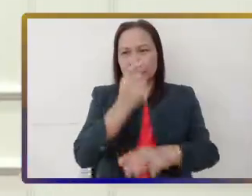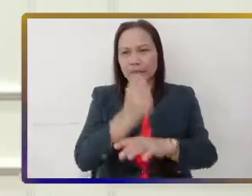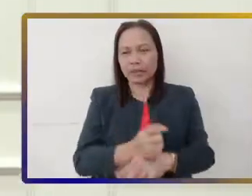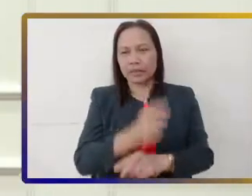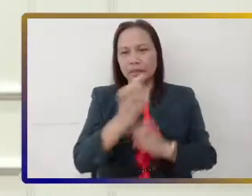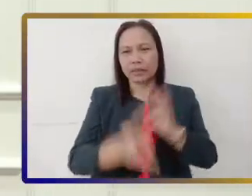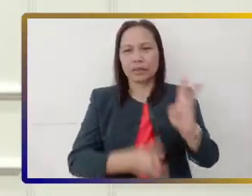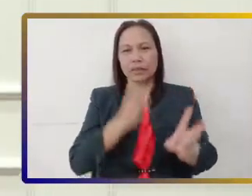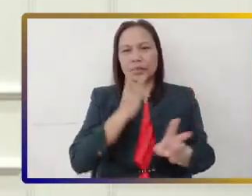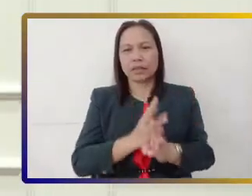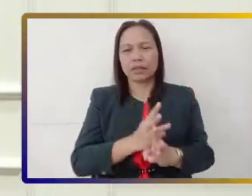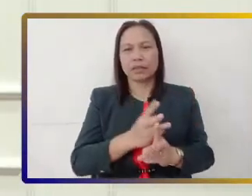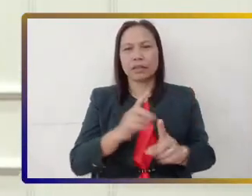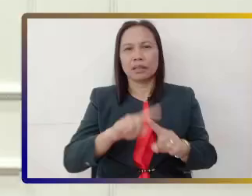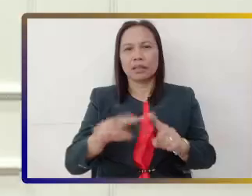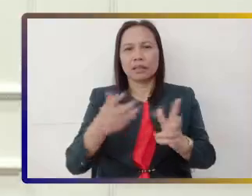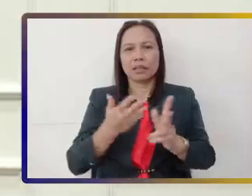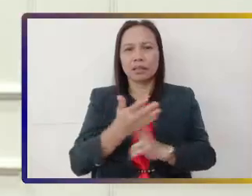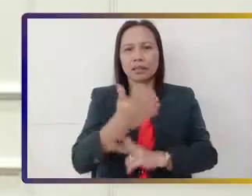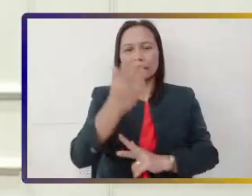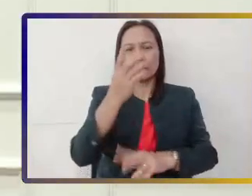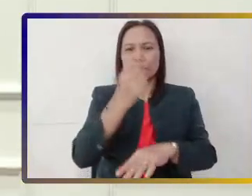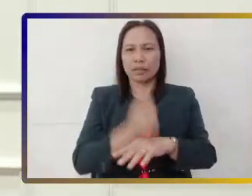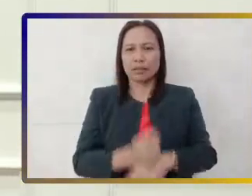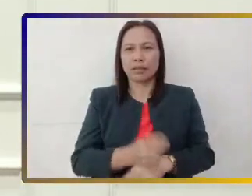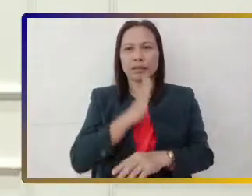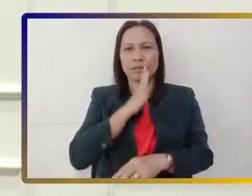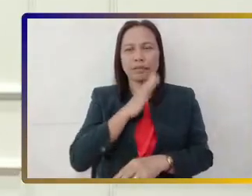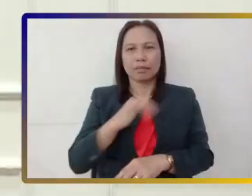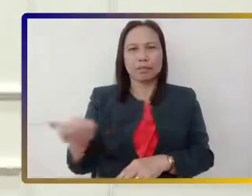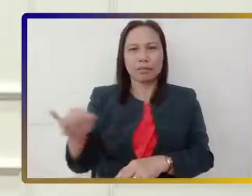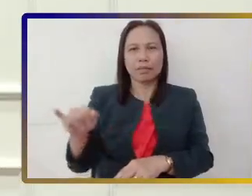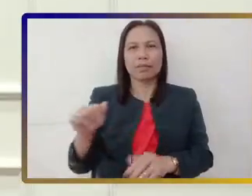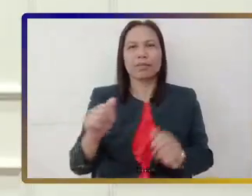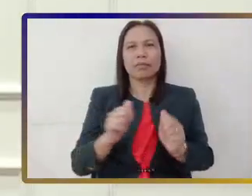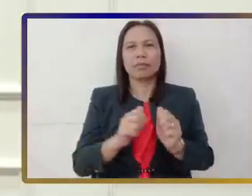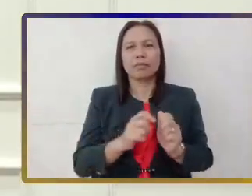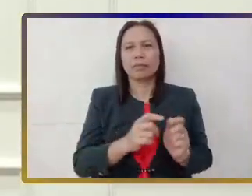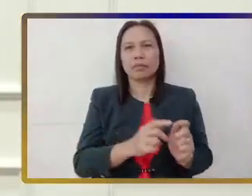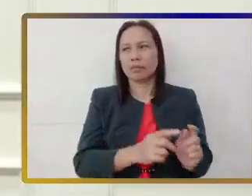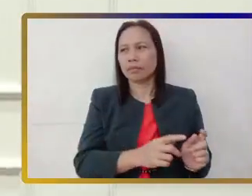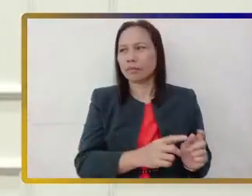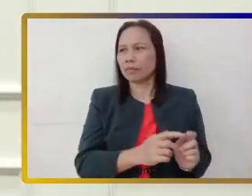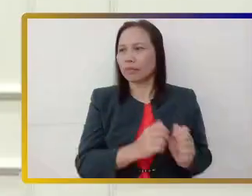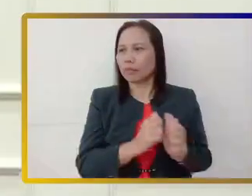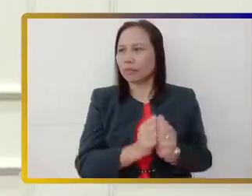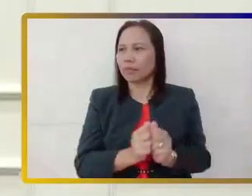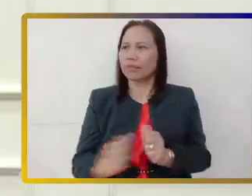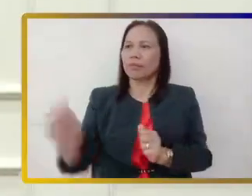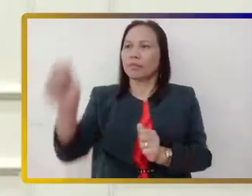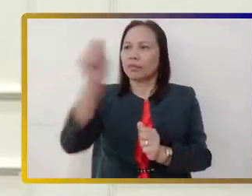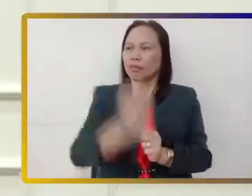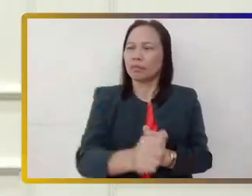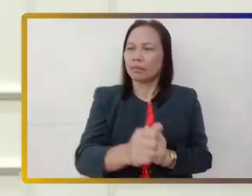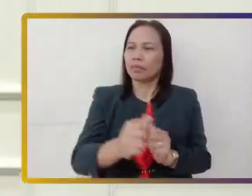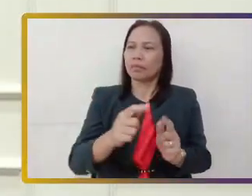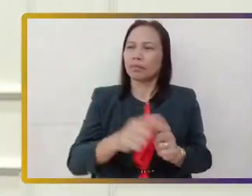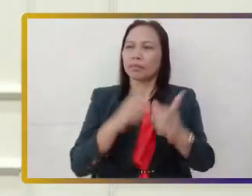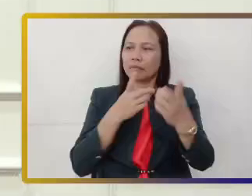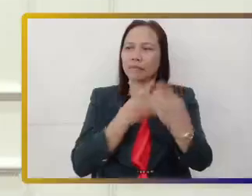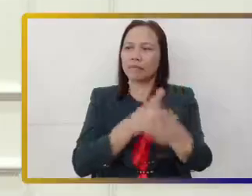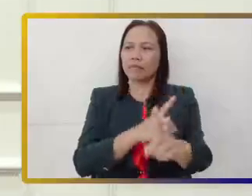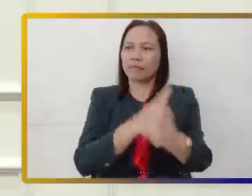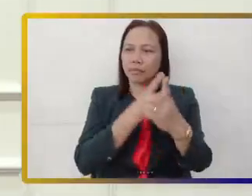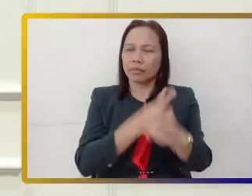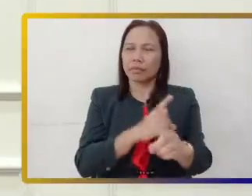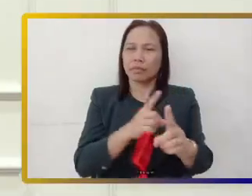according to the tradition that is being passed on by the lord to his disciples